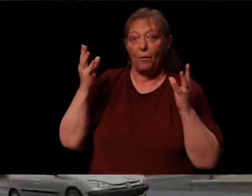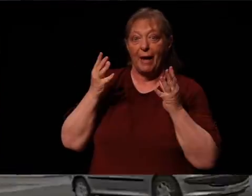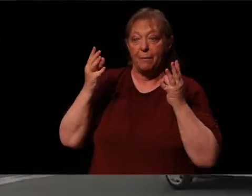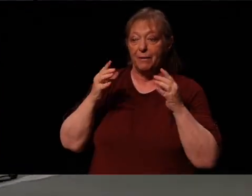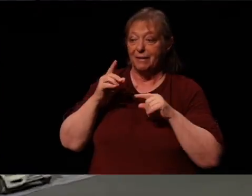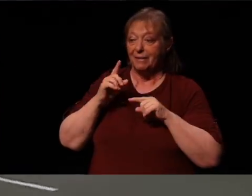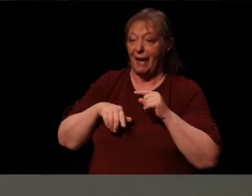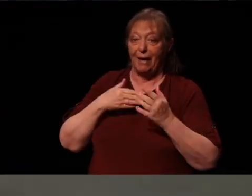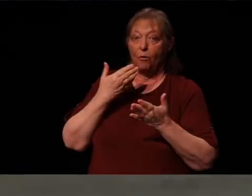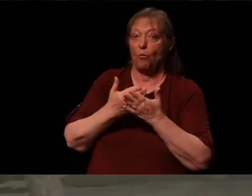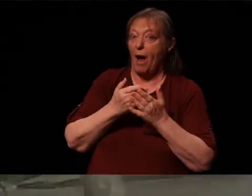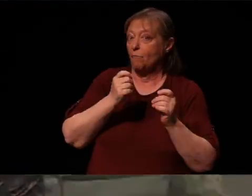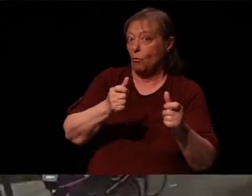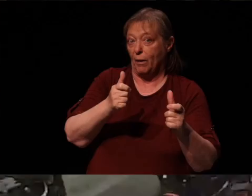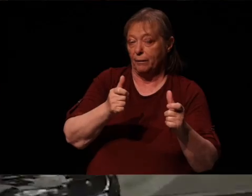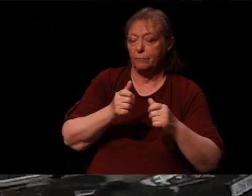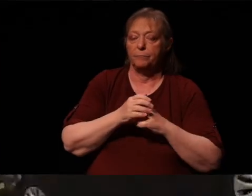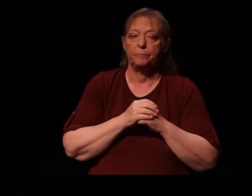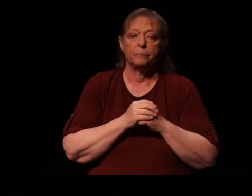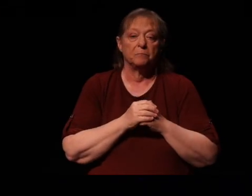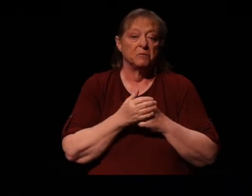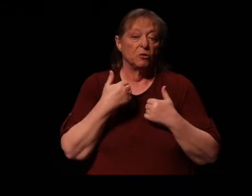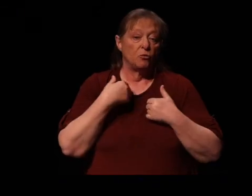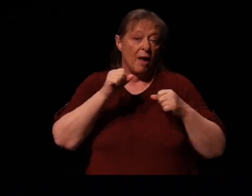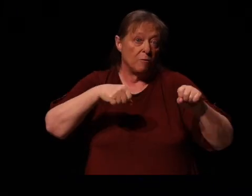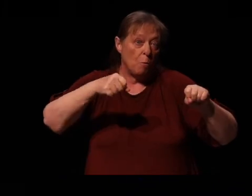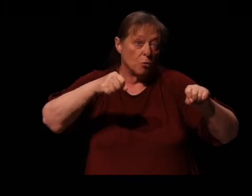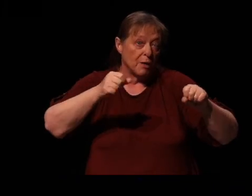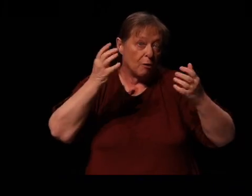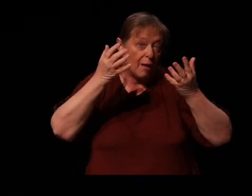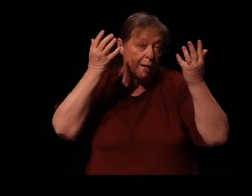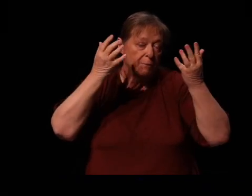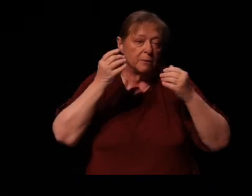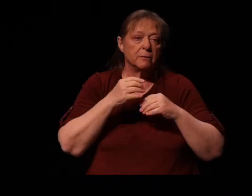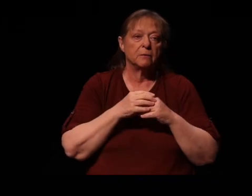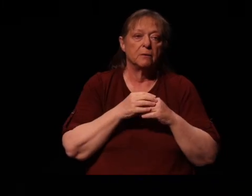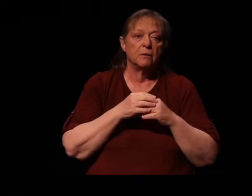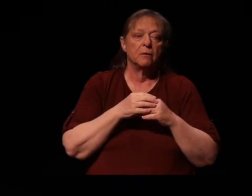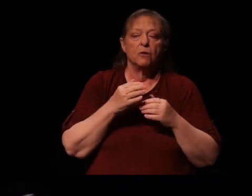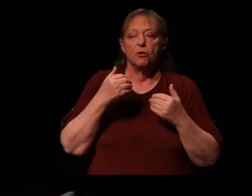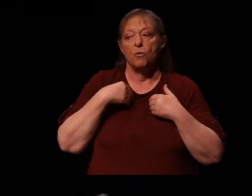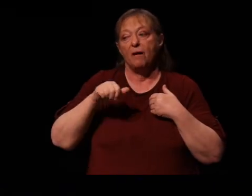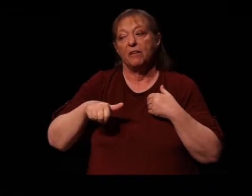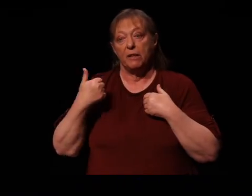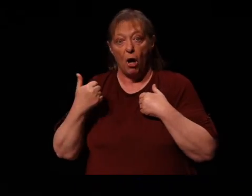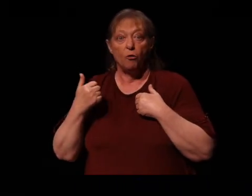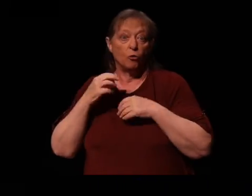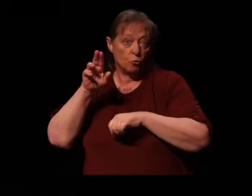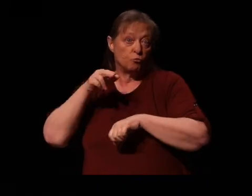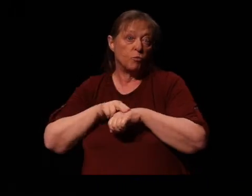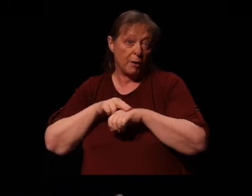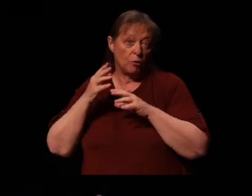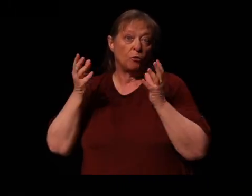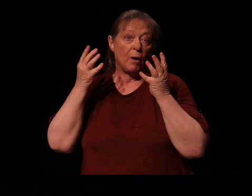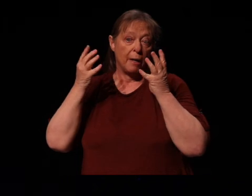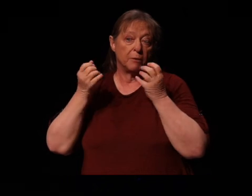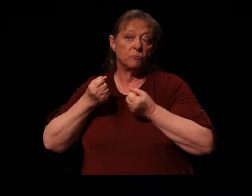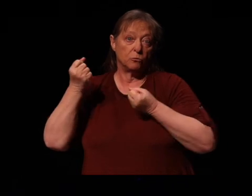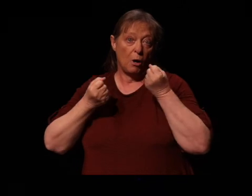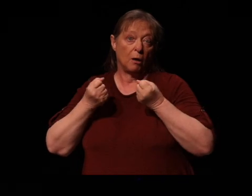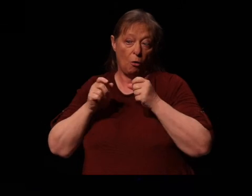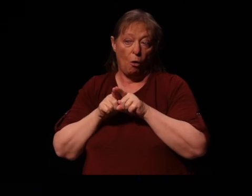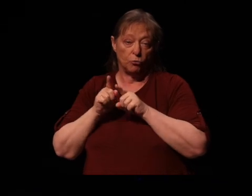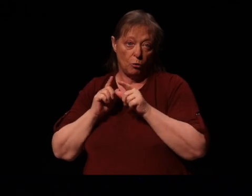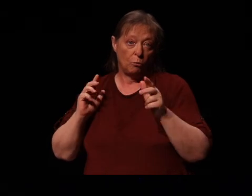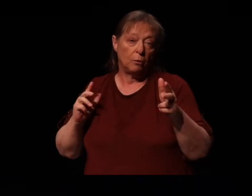get regular ambulances there as quick. So if you have a motorcycle ambulance, you also have another regular ambulance that's